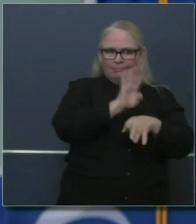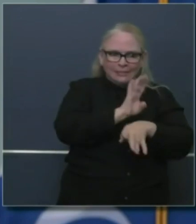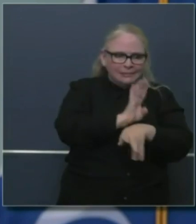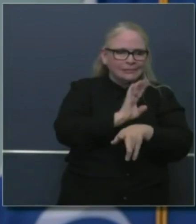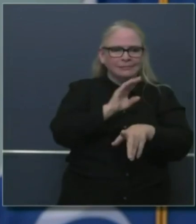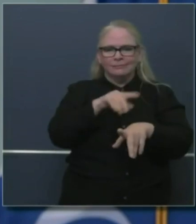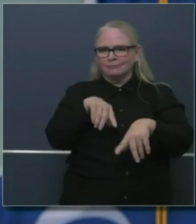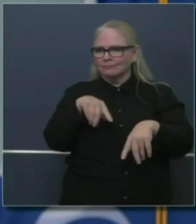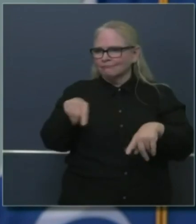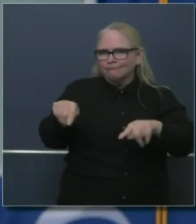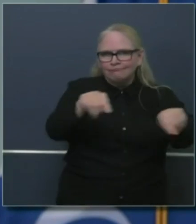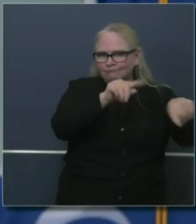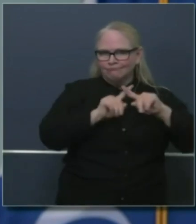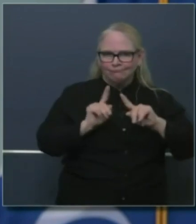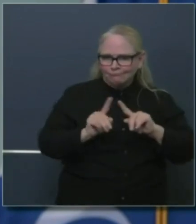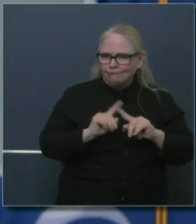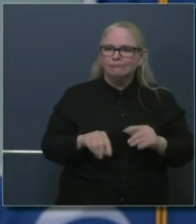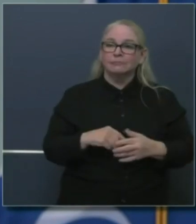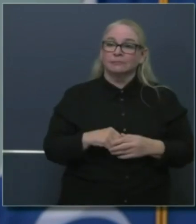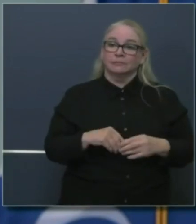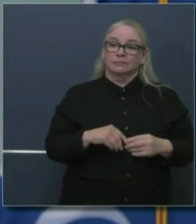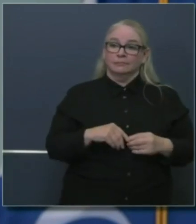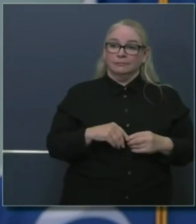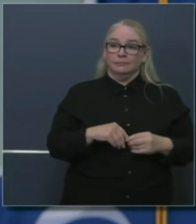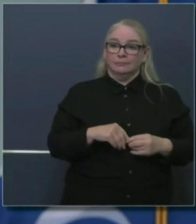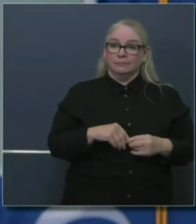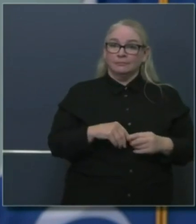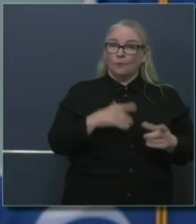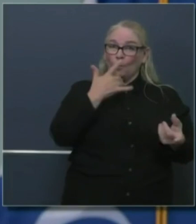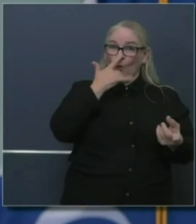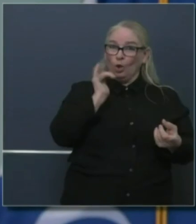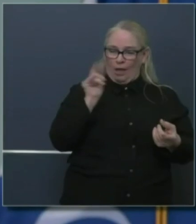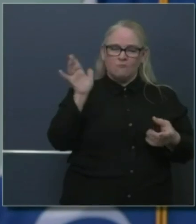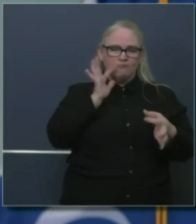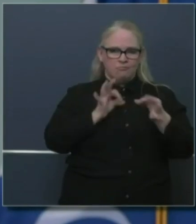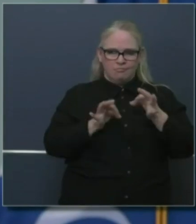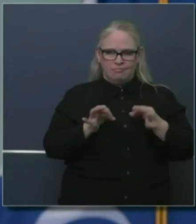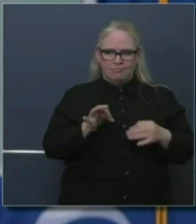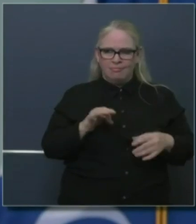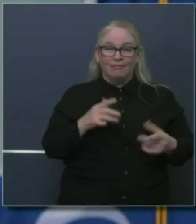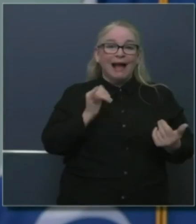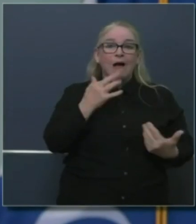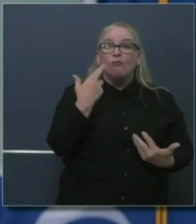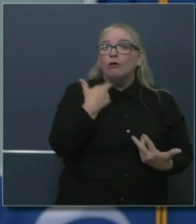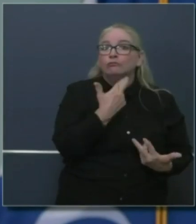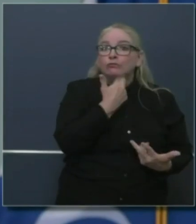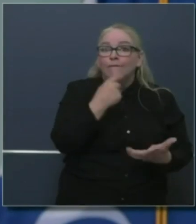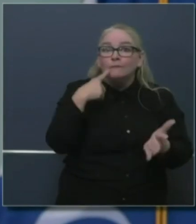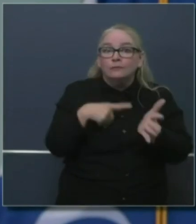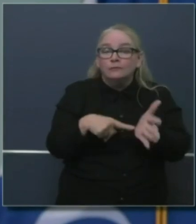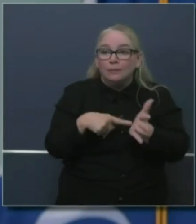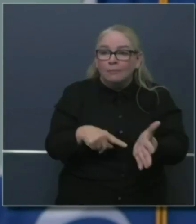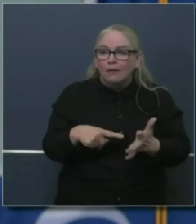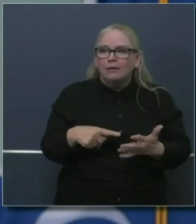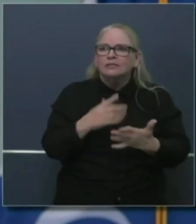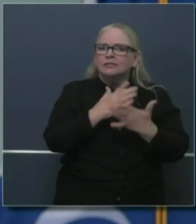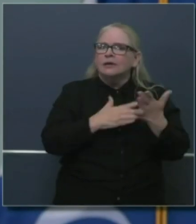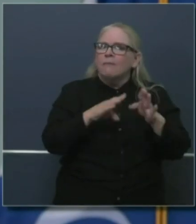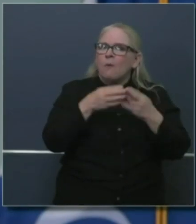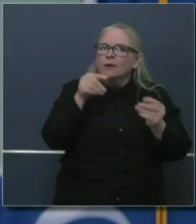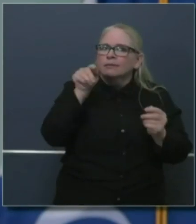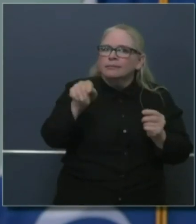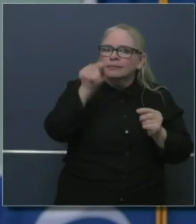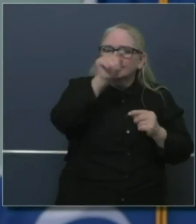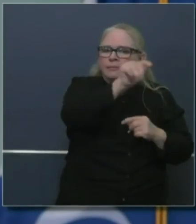second phase and what that looks like from a dining in capacity, meaning opening restaurants, not just to take